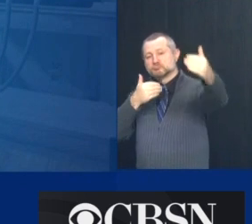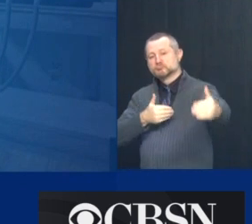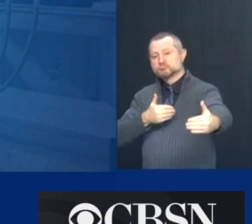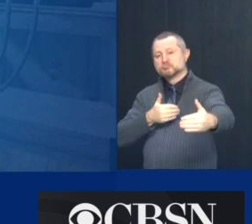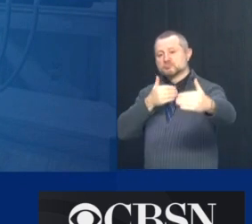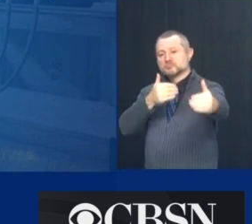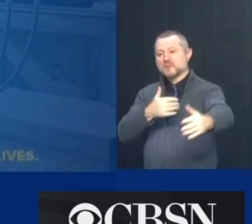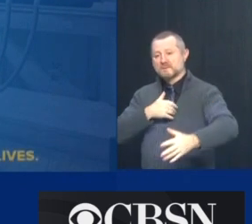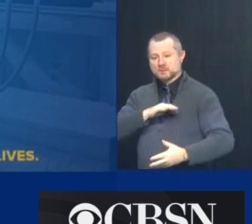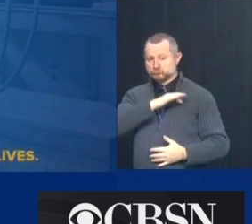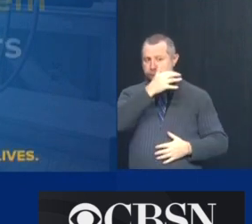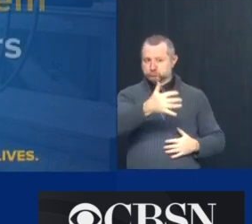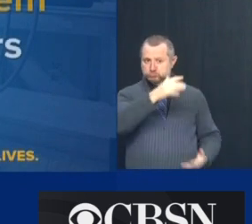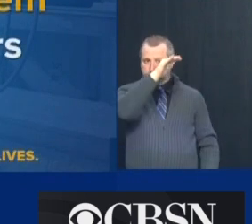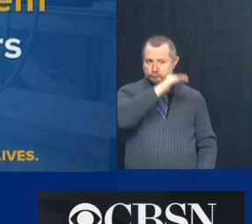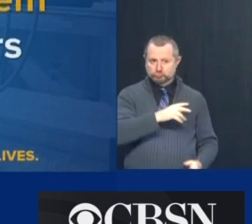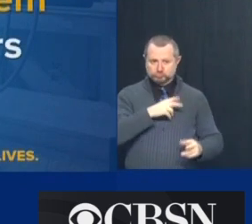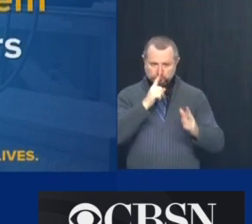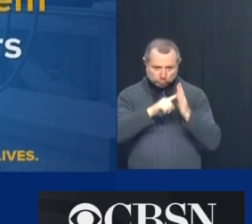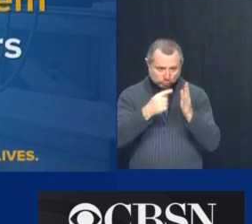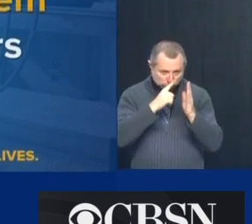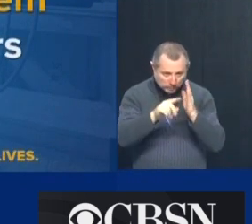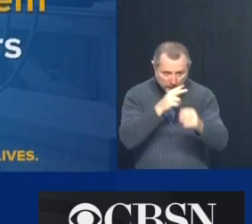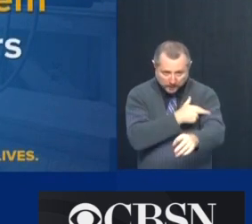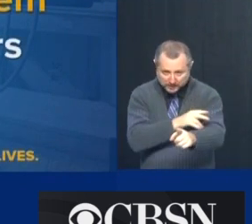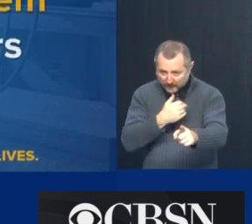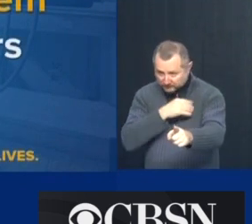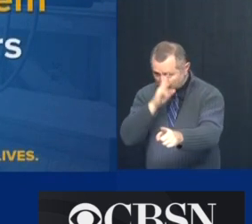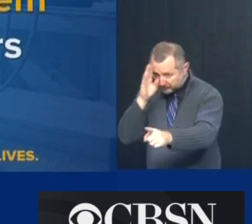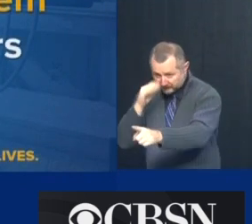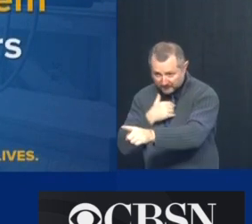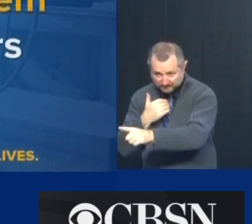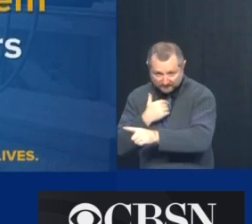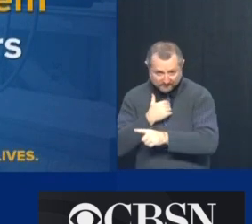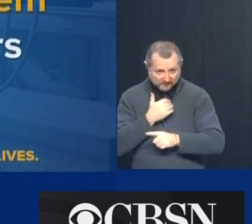in place because we don't want to run through that again.